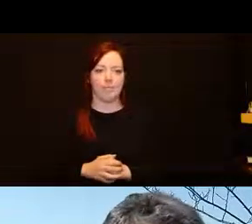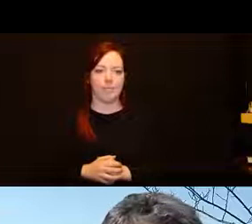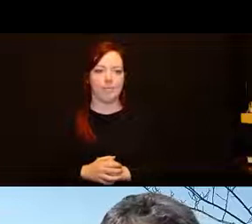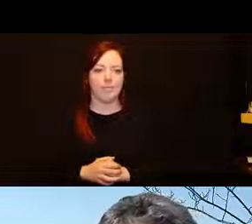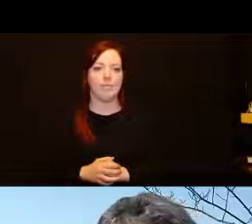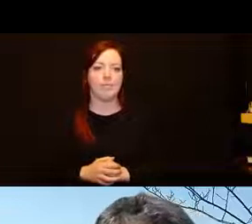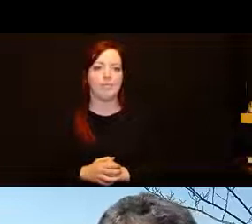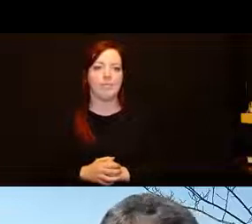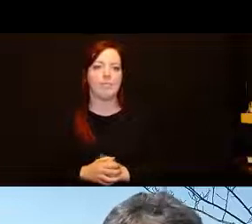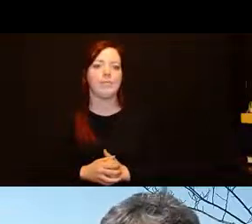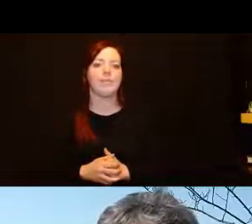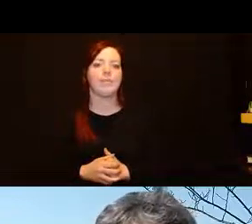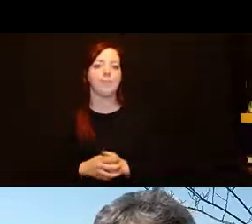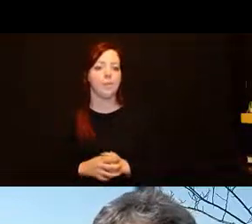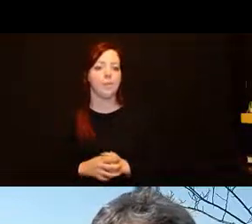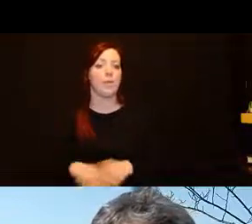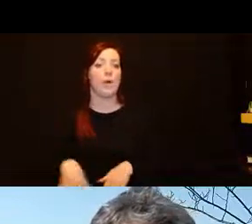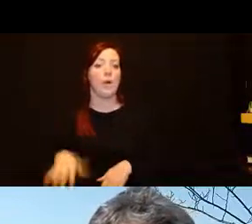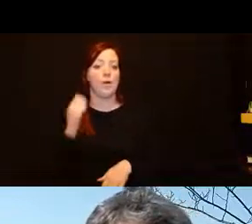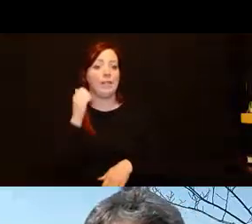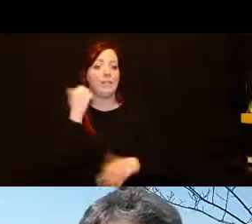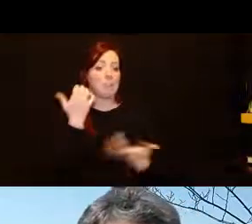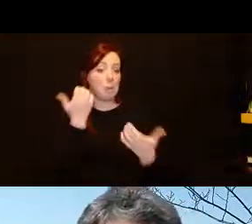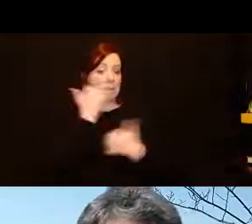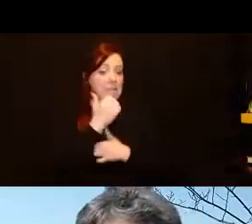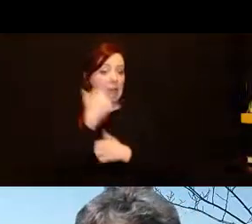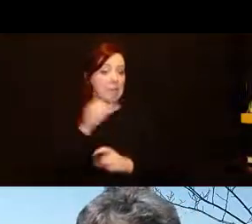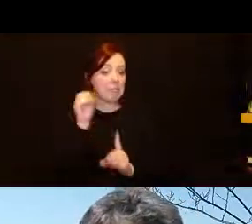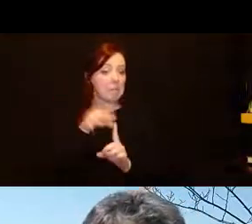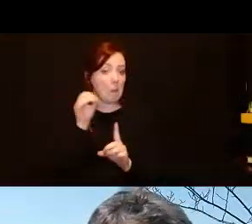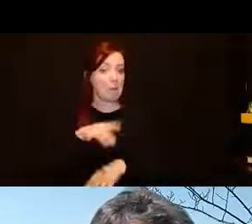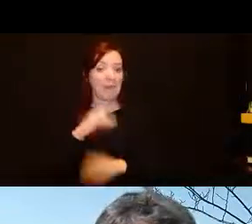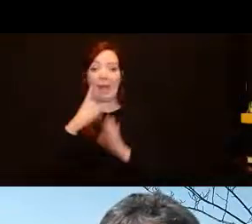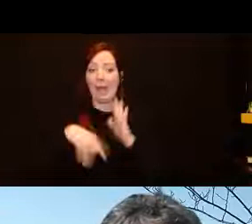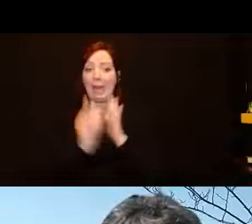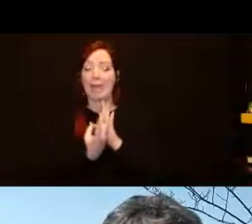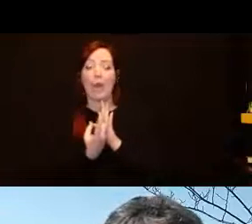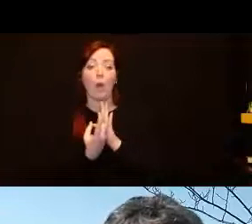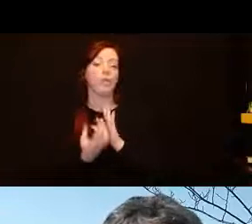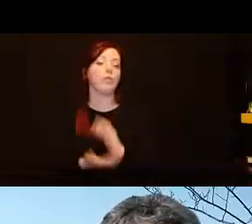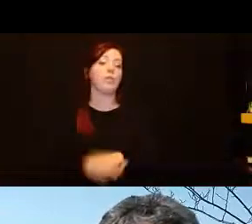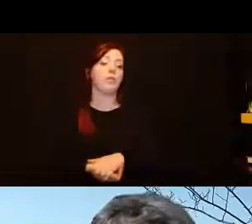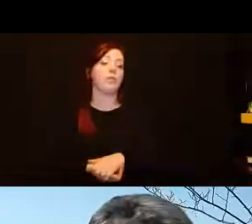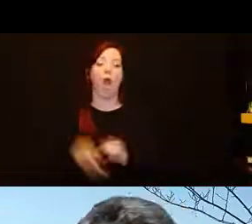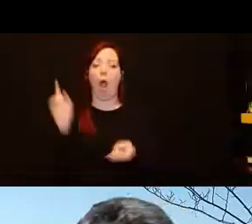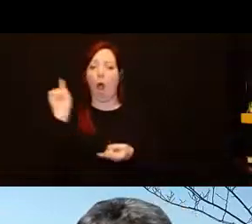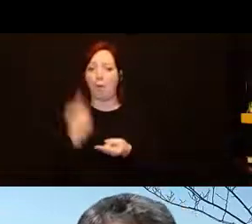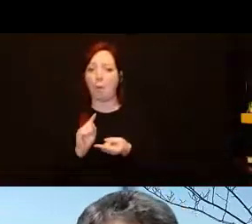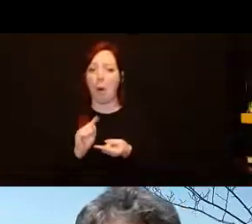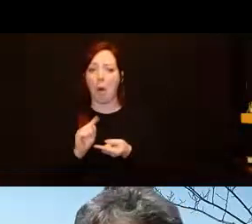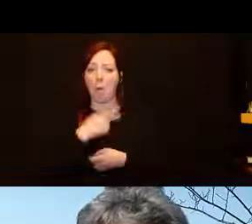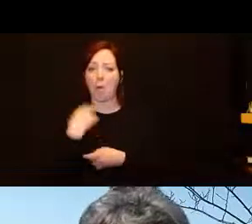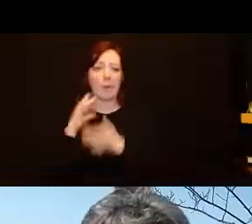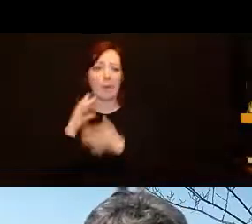daily exposure, 8 hours a day, has very small risk of incurring hearing loss following a 40-year